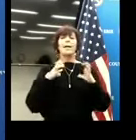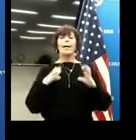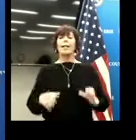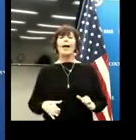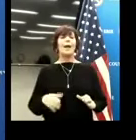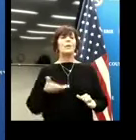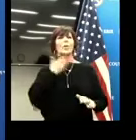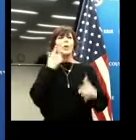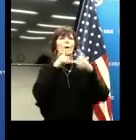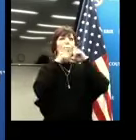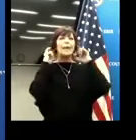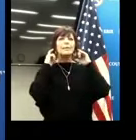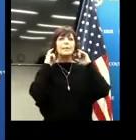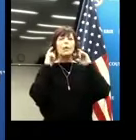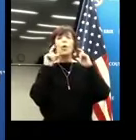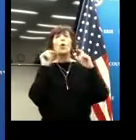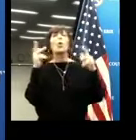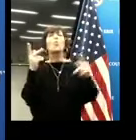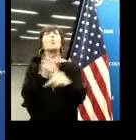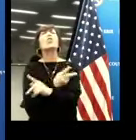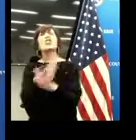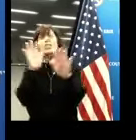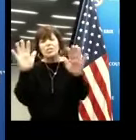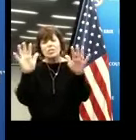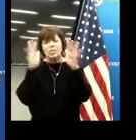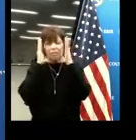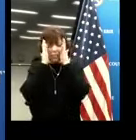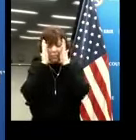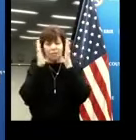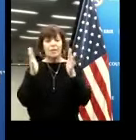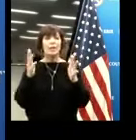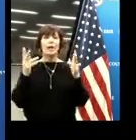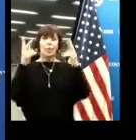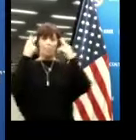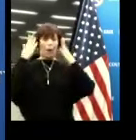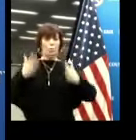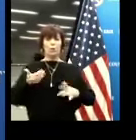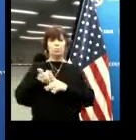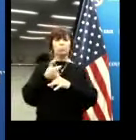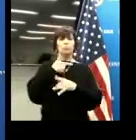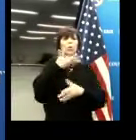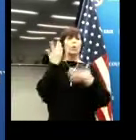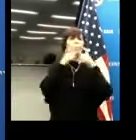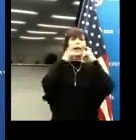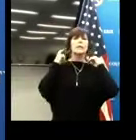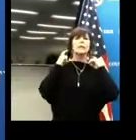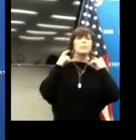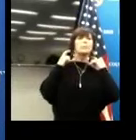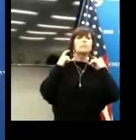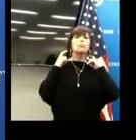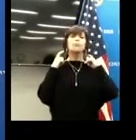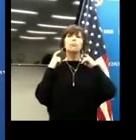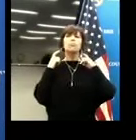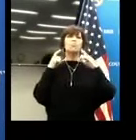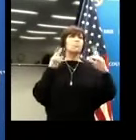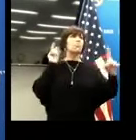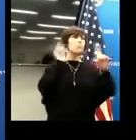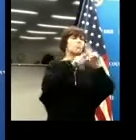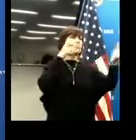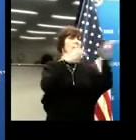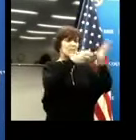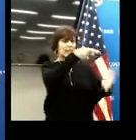wearing masks, or worse, just as bad, is the barber was not wearing masks. They were cited for the